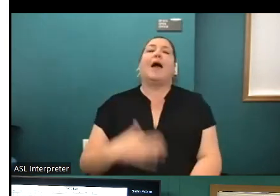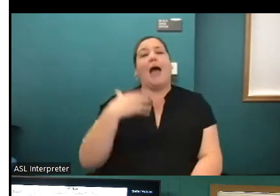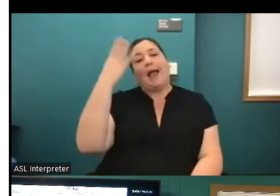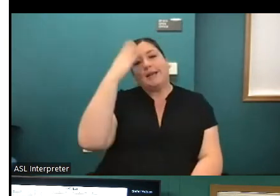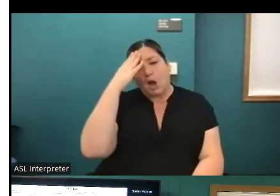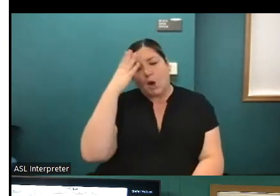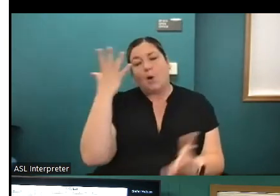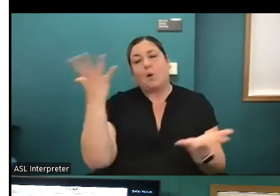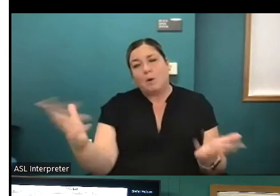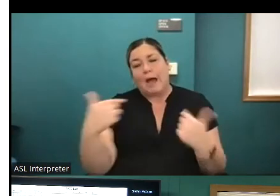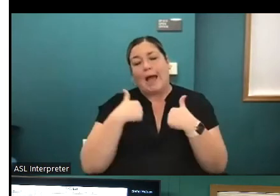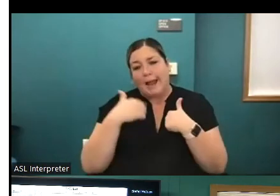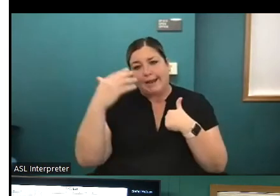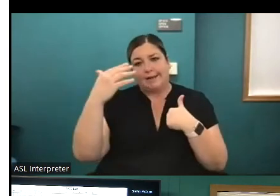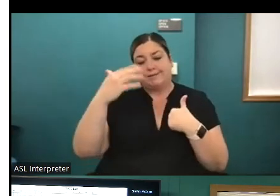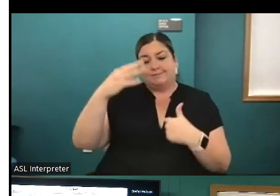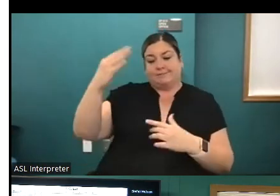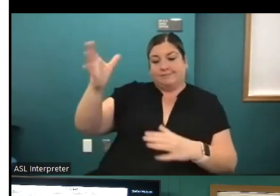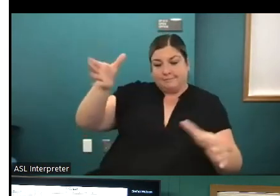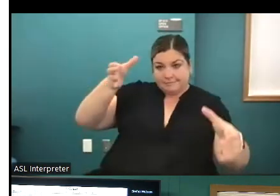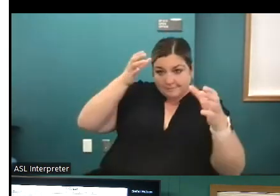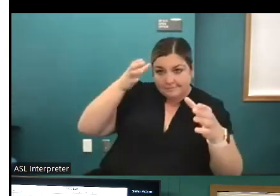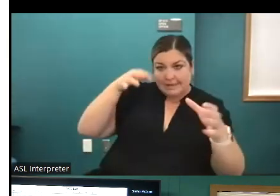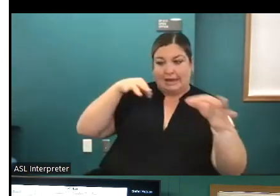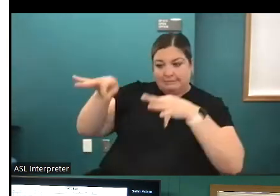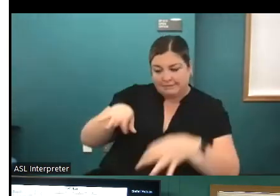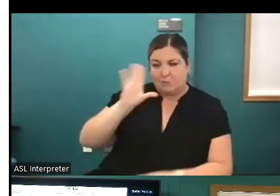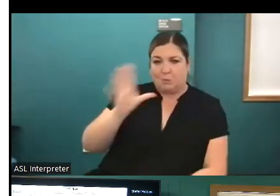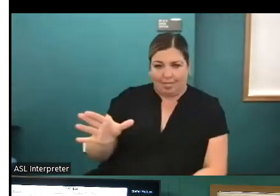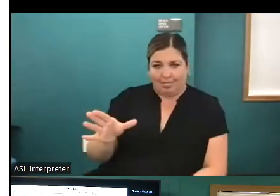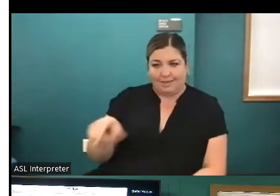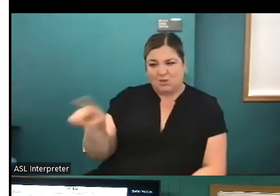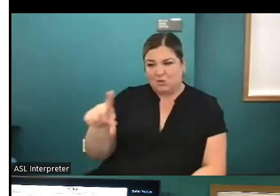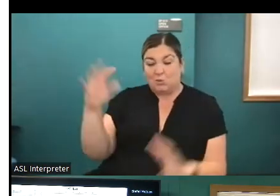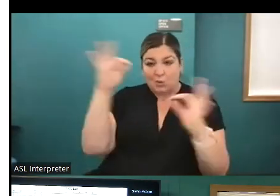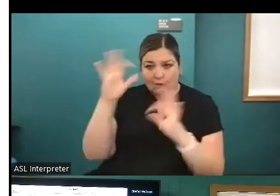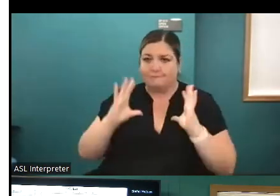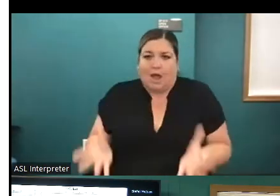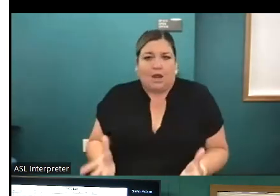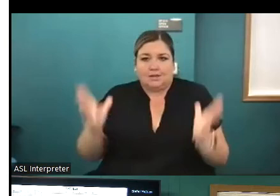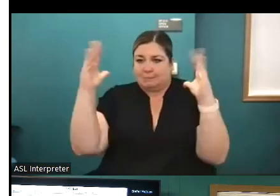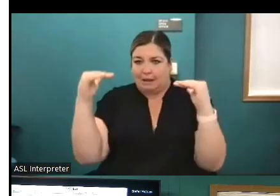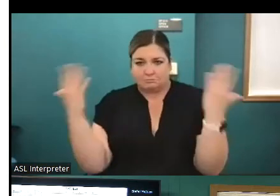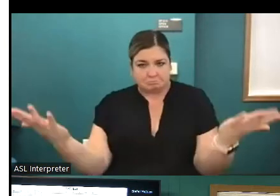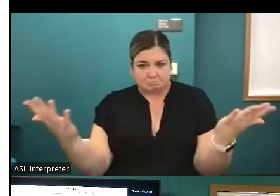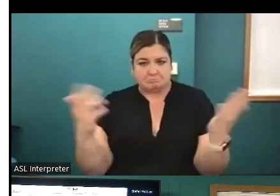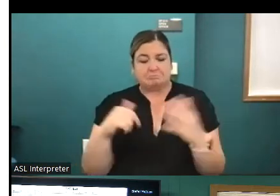I do. And that's, so it's okay. Yeah. It's okay that you don't know anything. That's expected, right? So I know, and those parents all go